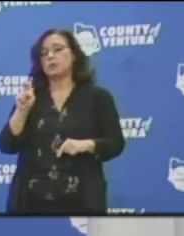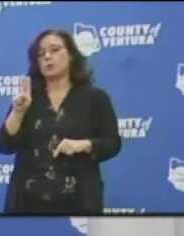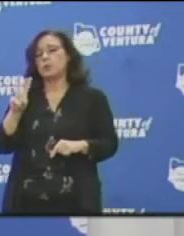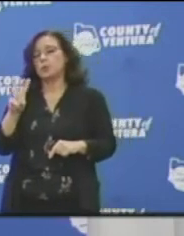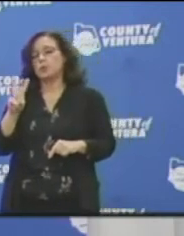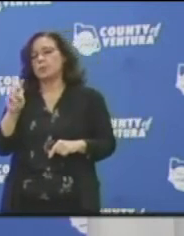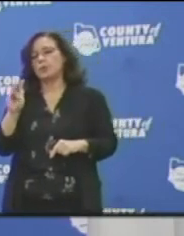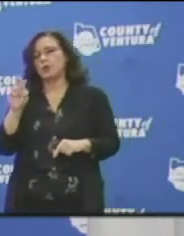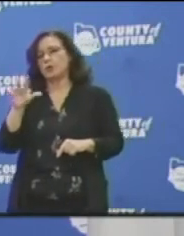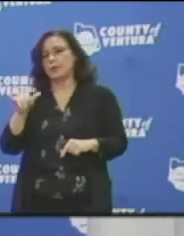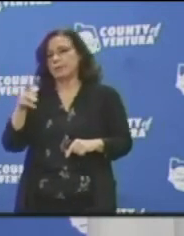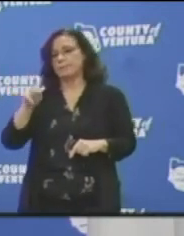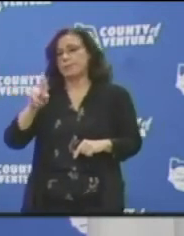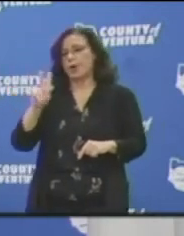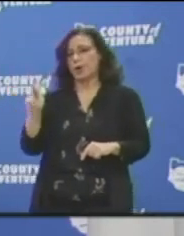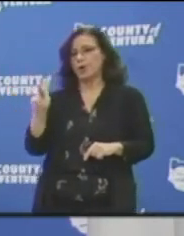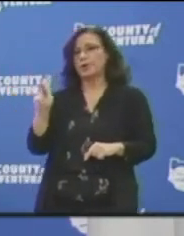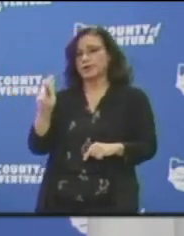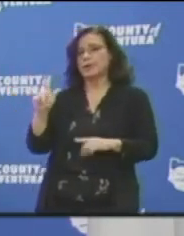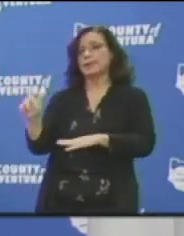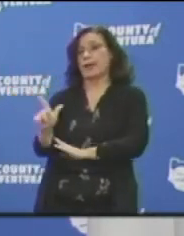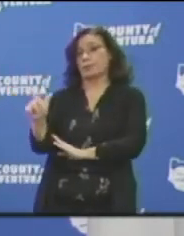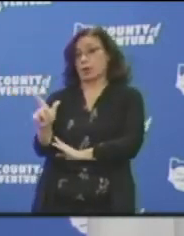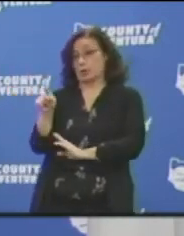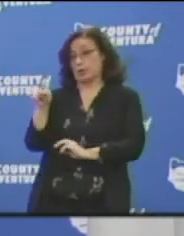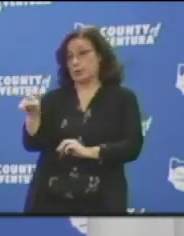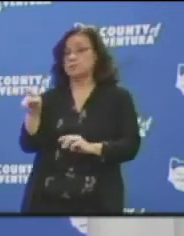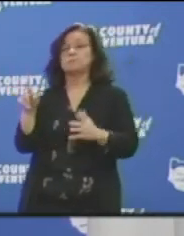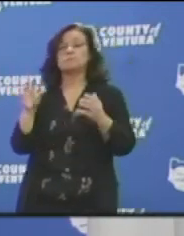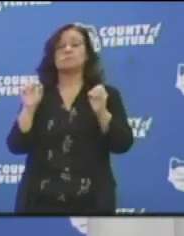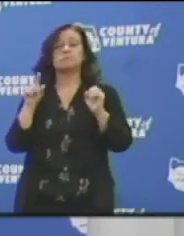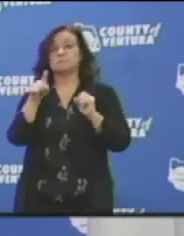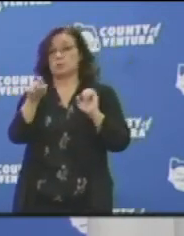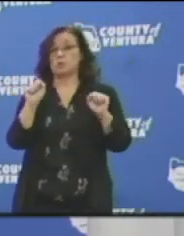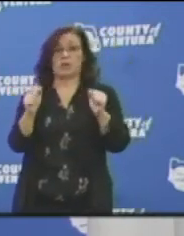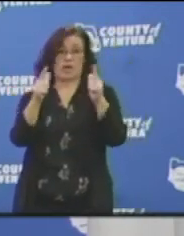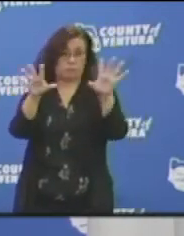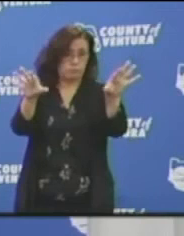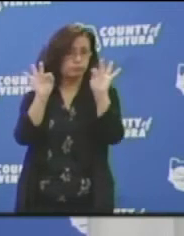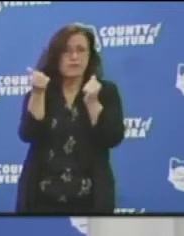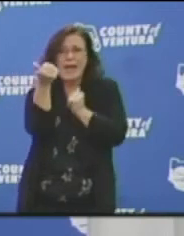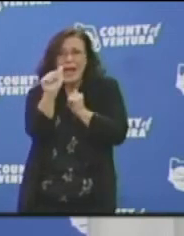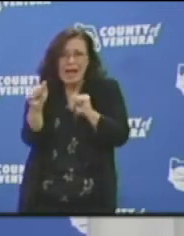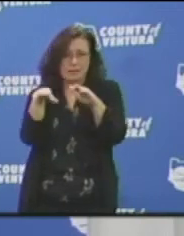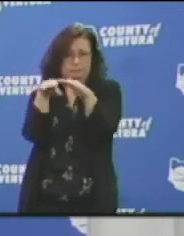you to freely go and be tested.